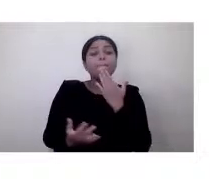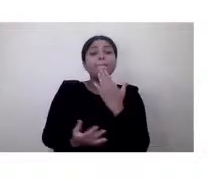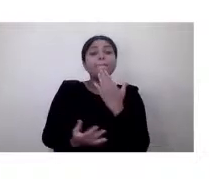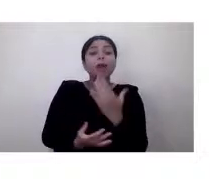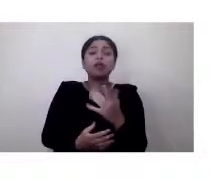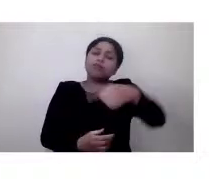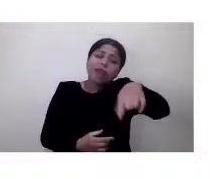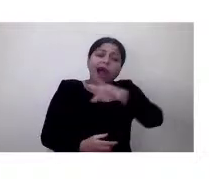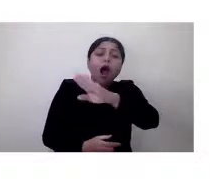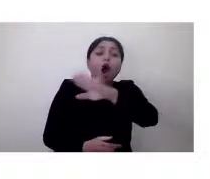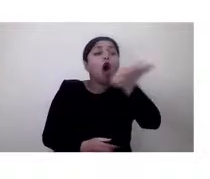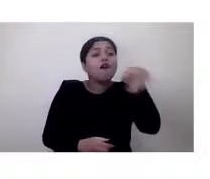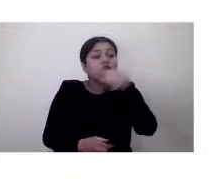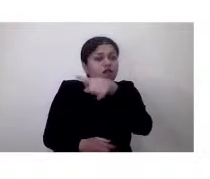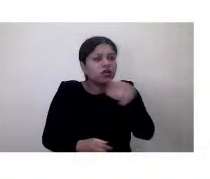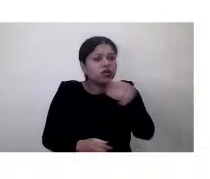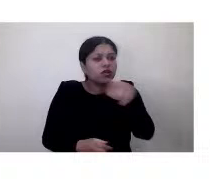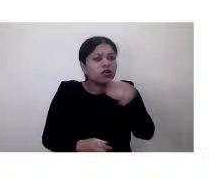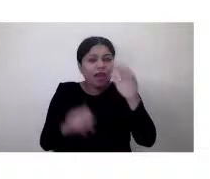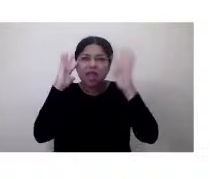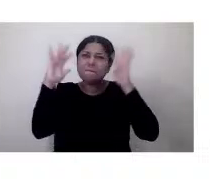example, complaining about,